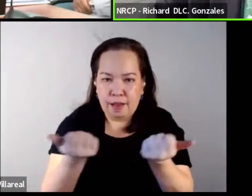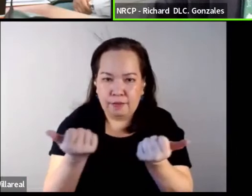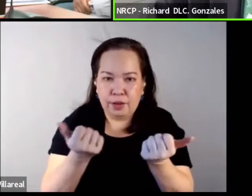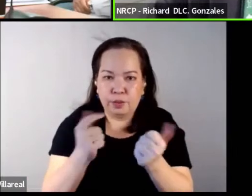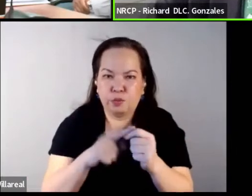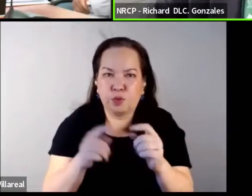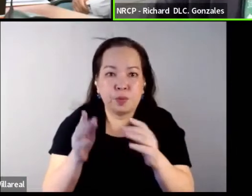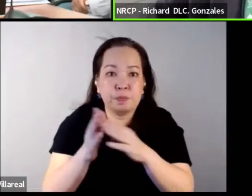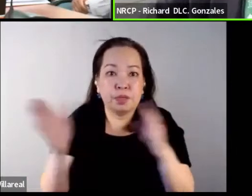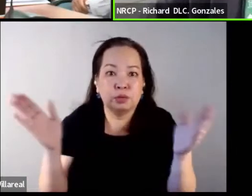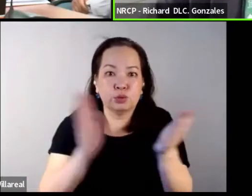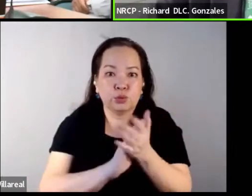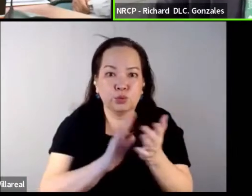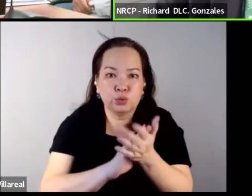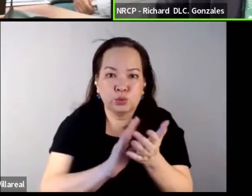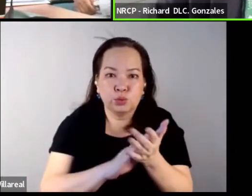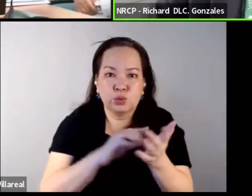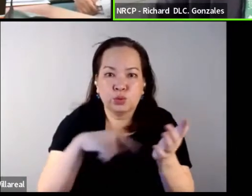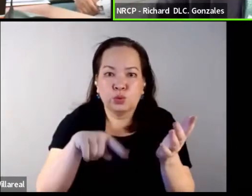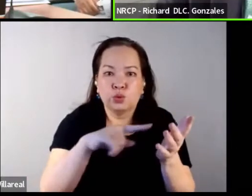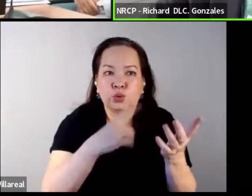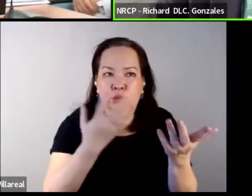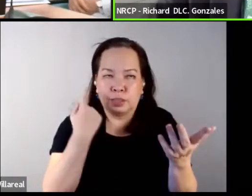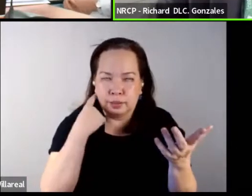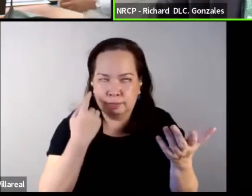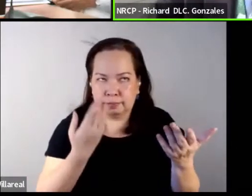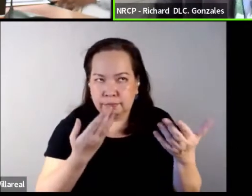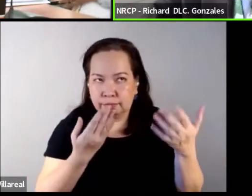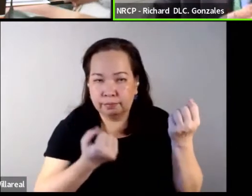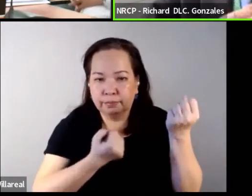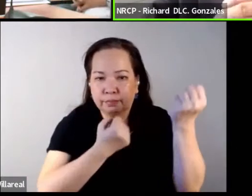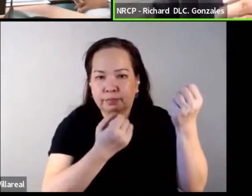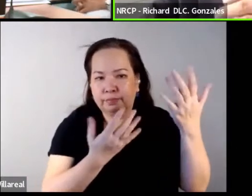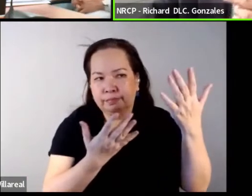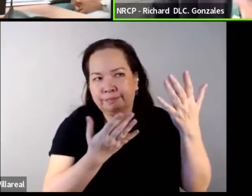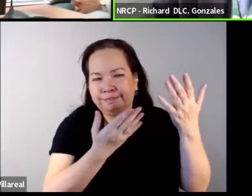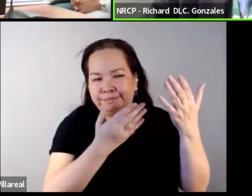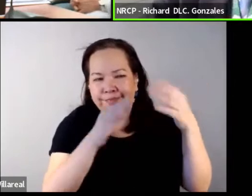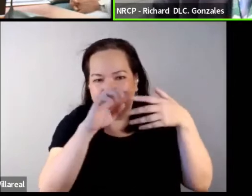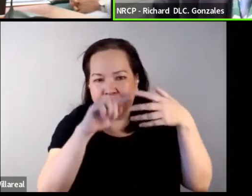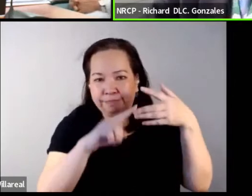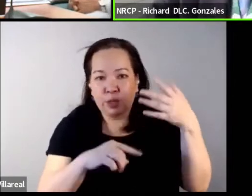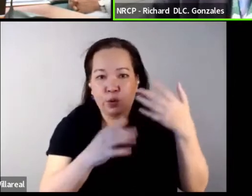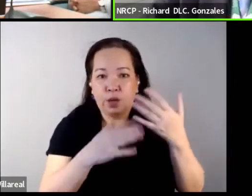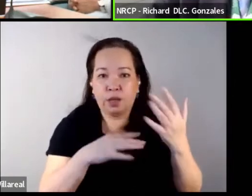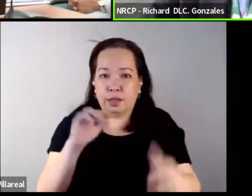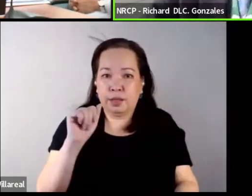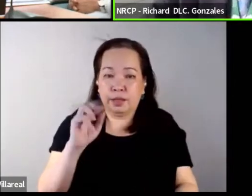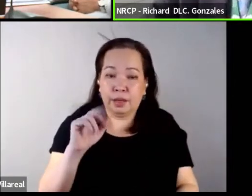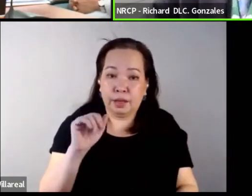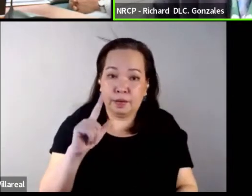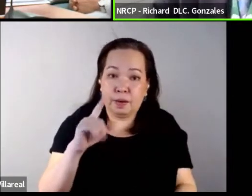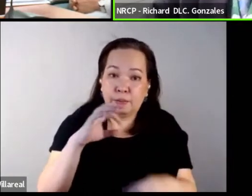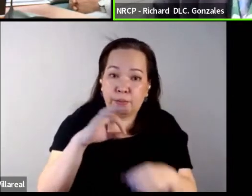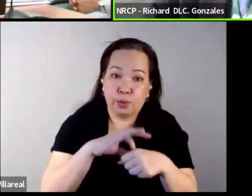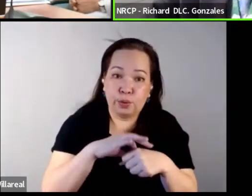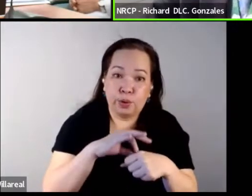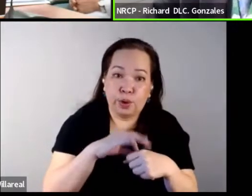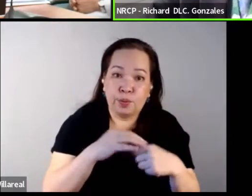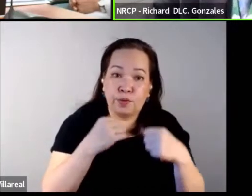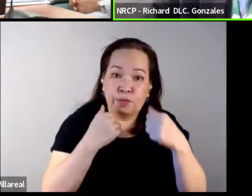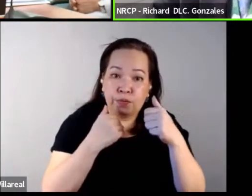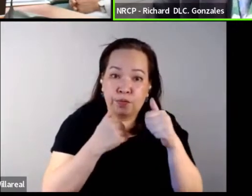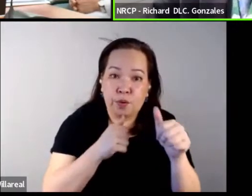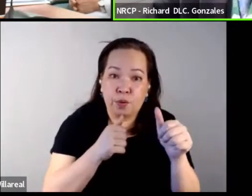schools, to support the earlier recommendation, okay, whether it is the RL program will follow the